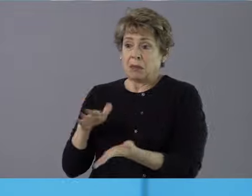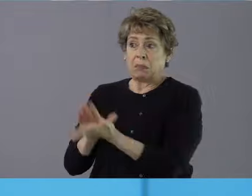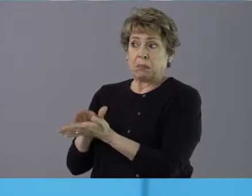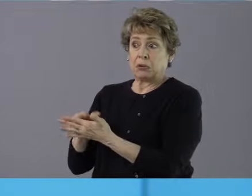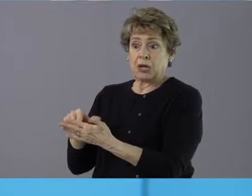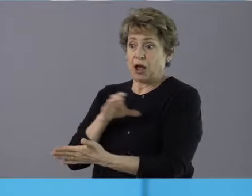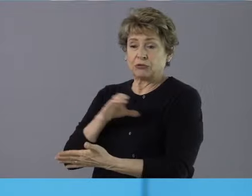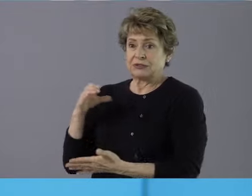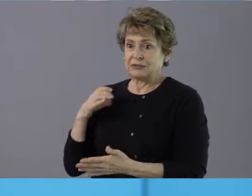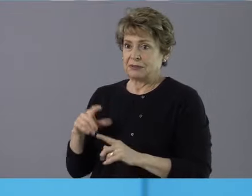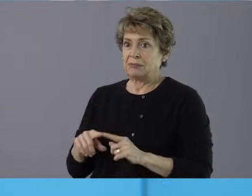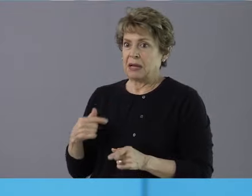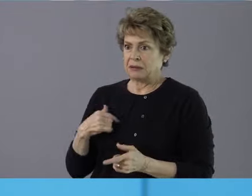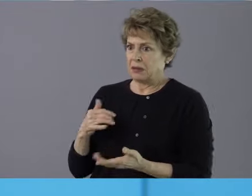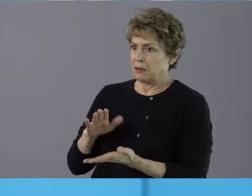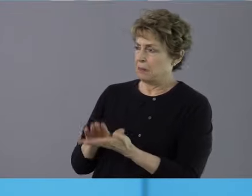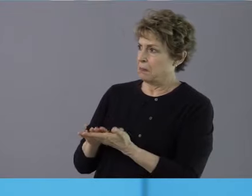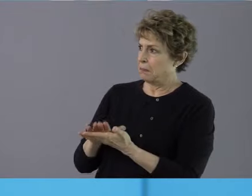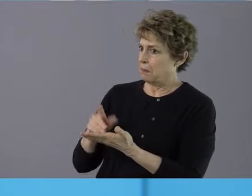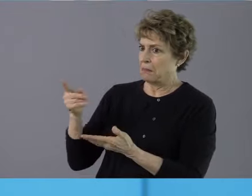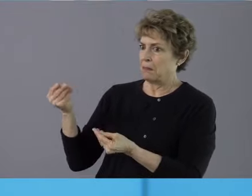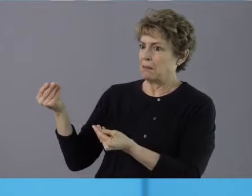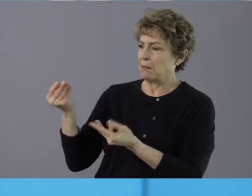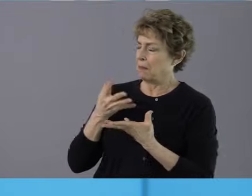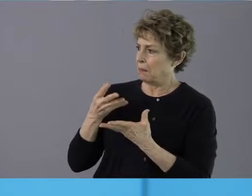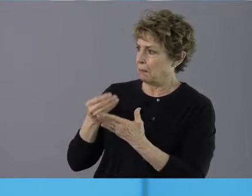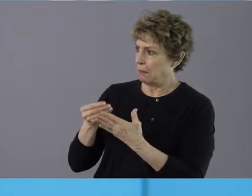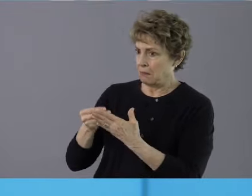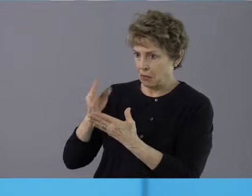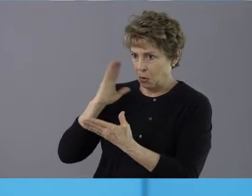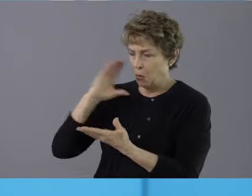our state through this pandemic. And I think everybody